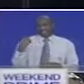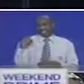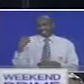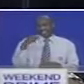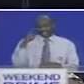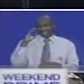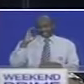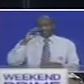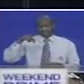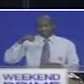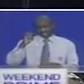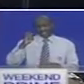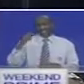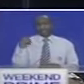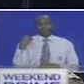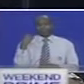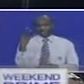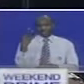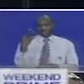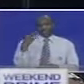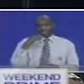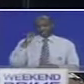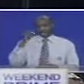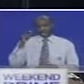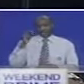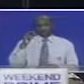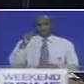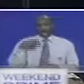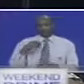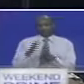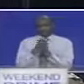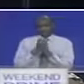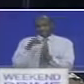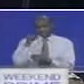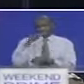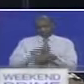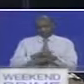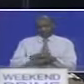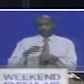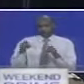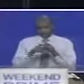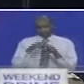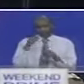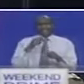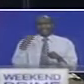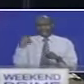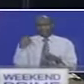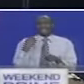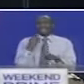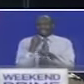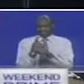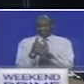released KCPE results. KTN's Sharon Momanyi brings us the story of a school that was also ranked 11th